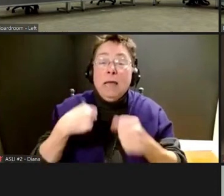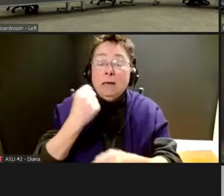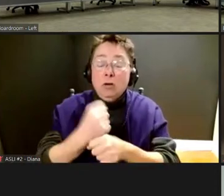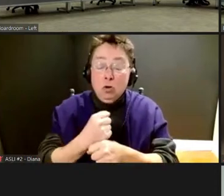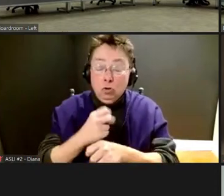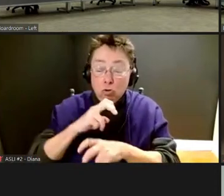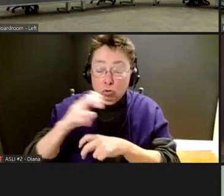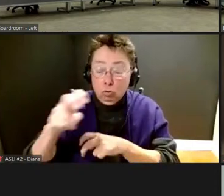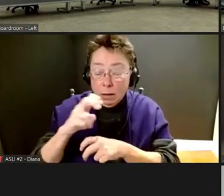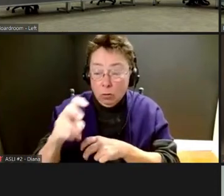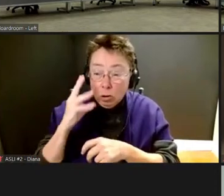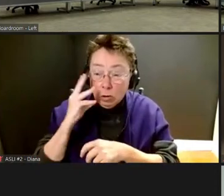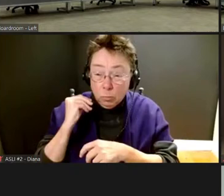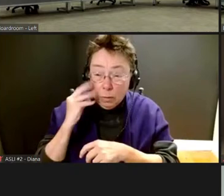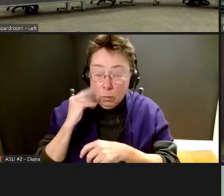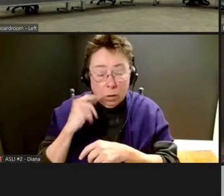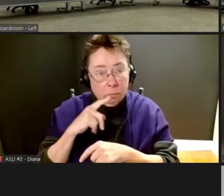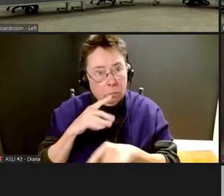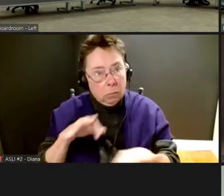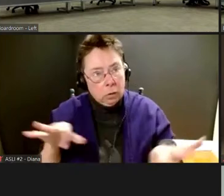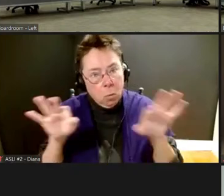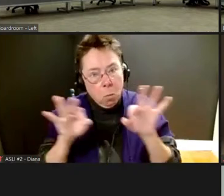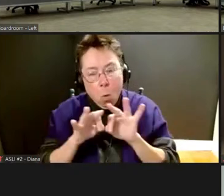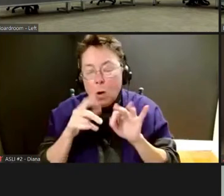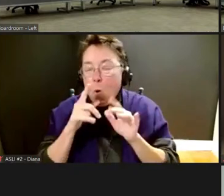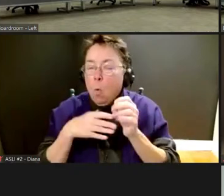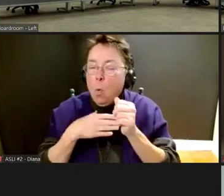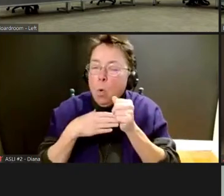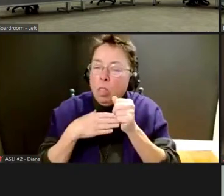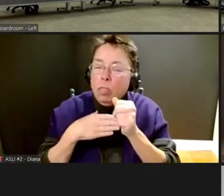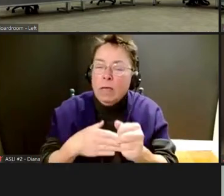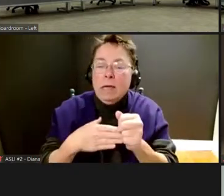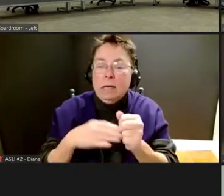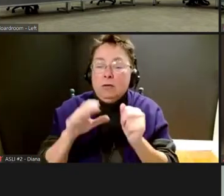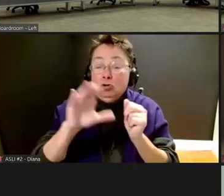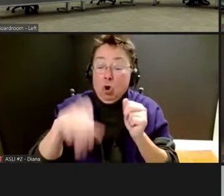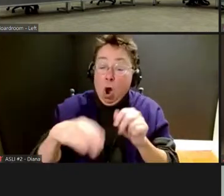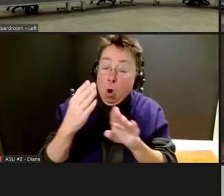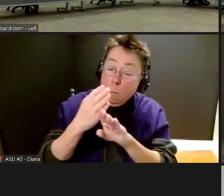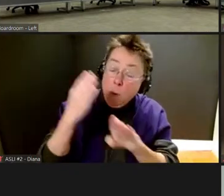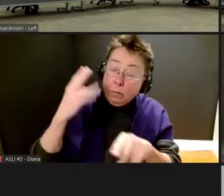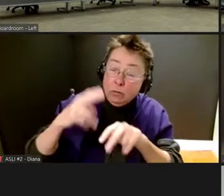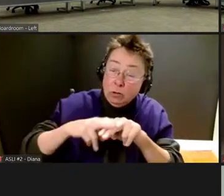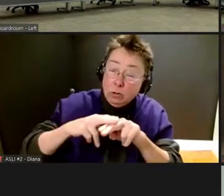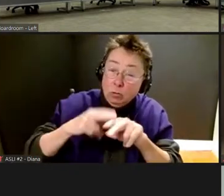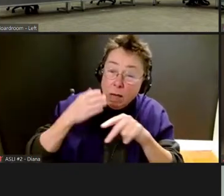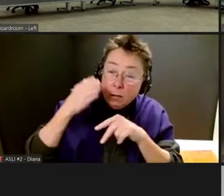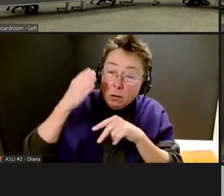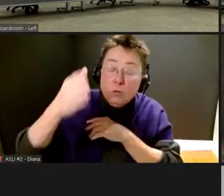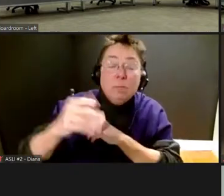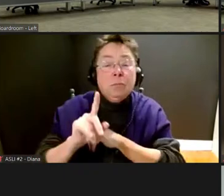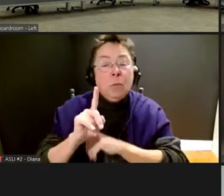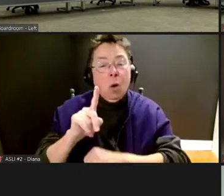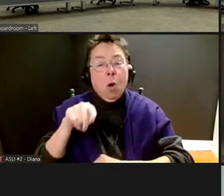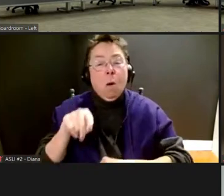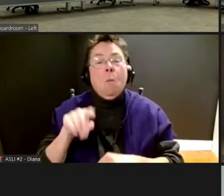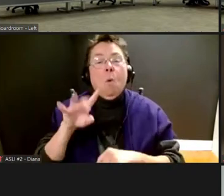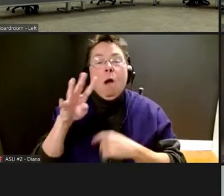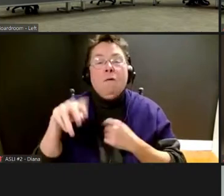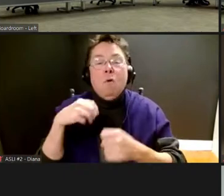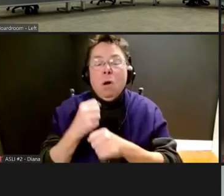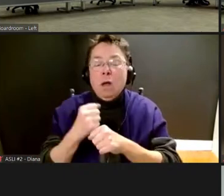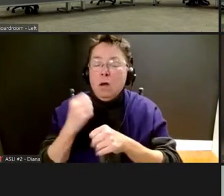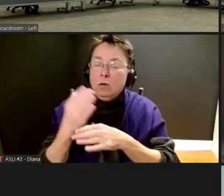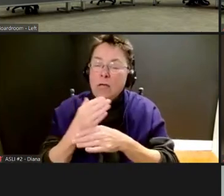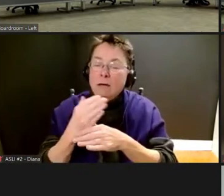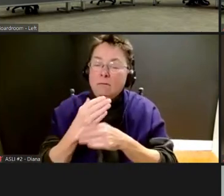are invaluable in deciding who is to lead Chicago's buses and trains into the future. Yes, your 1.4 years average show in